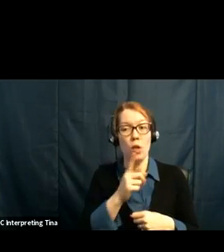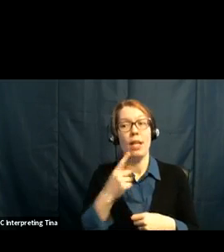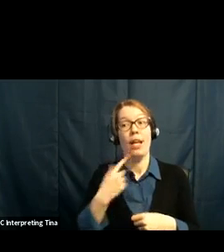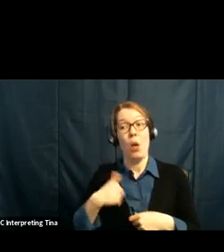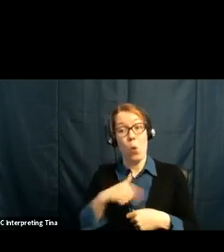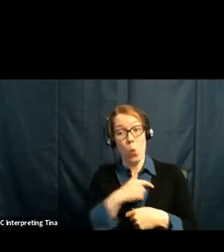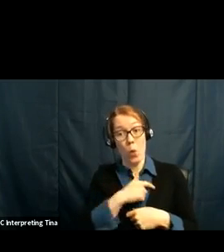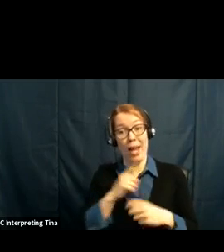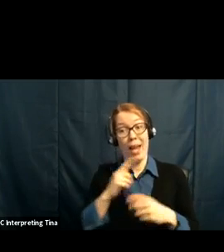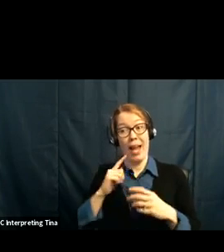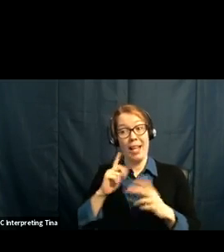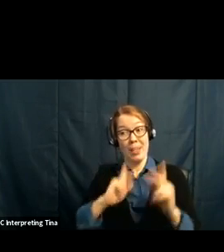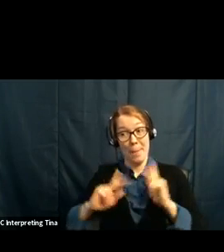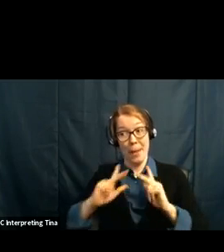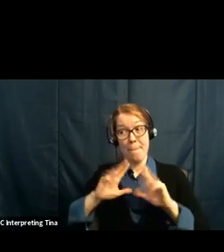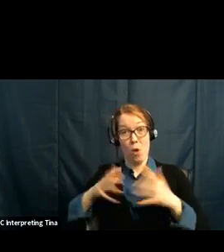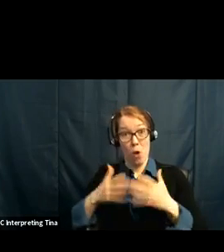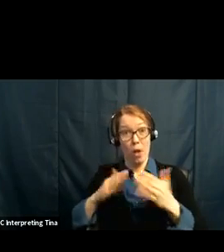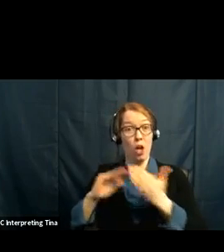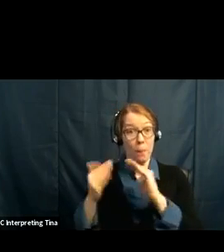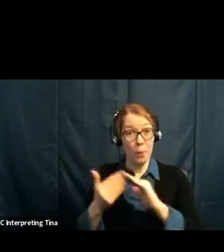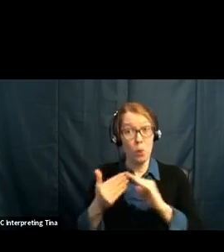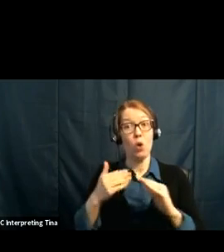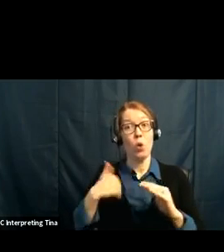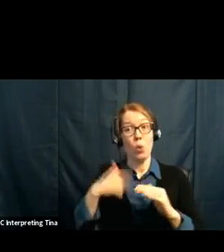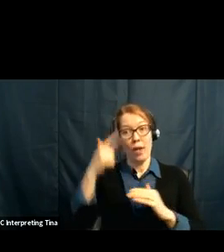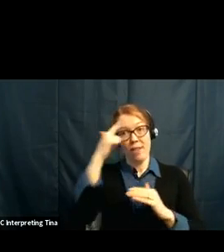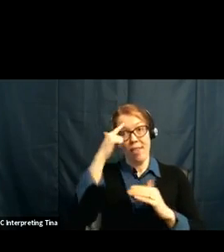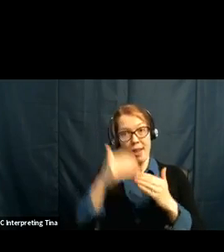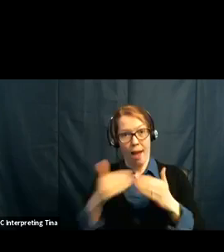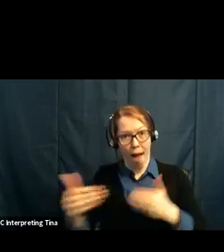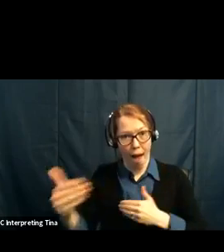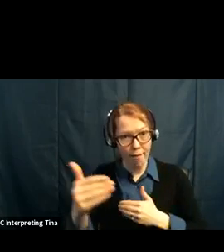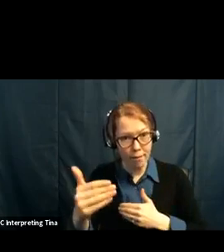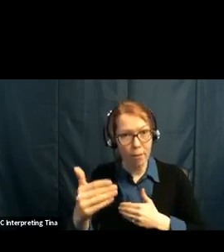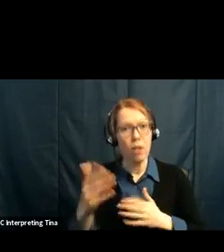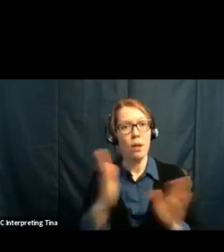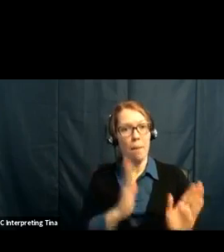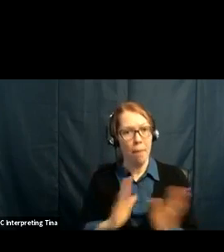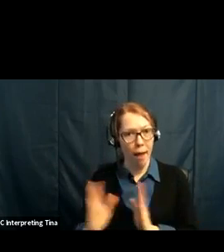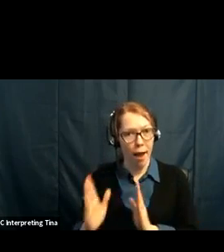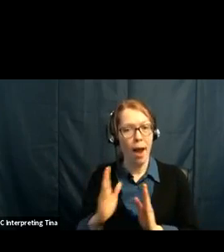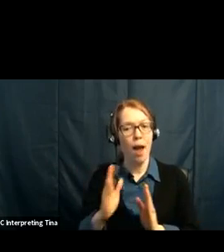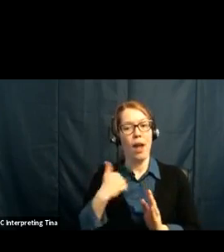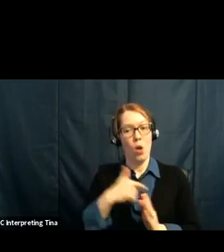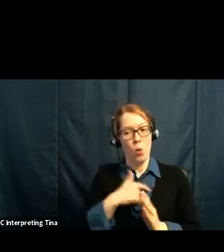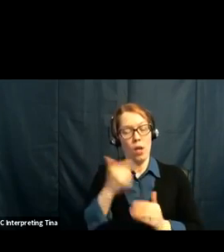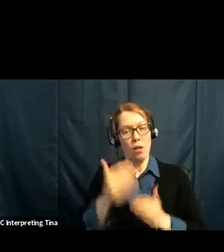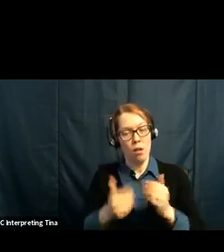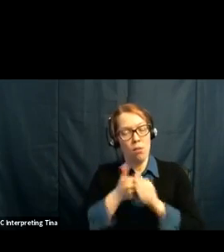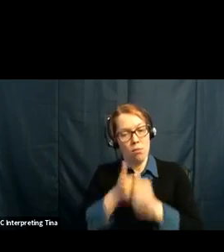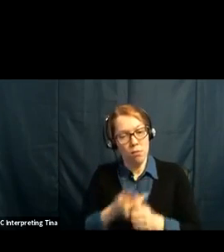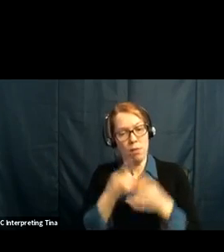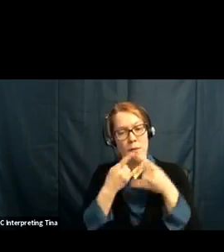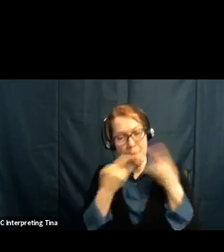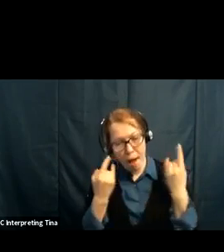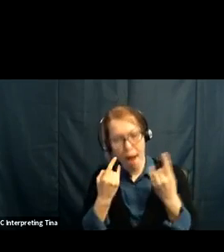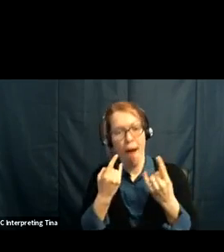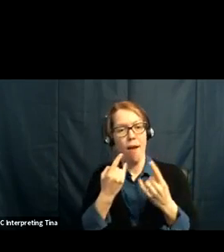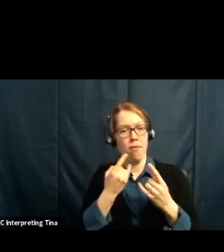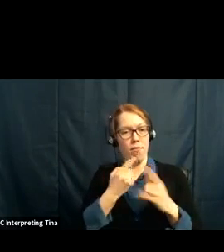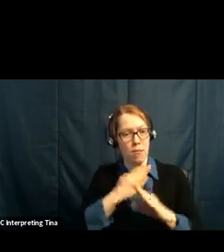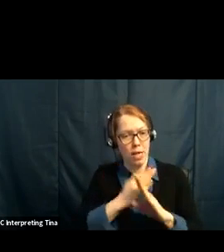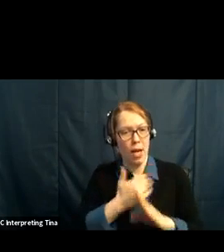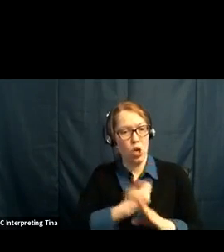things, to think ahead, and to understand that if we don't, as individuals, take those necessary steps, we will have